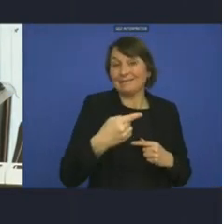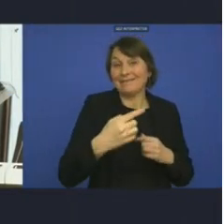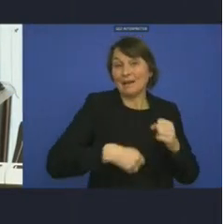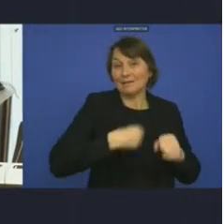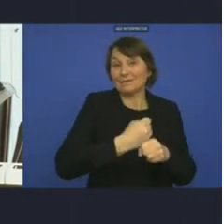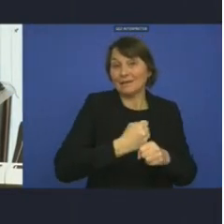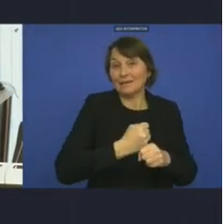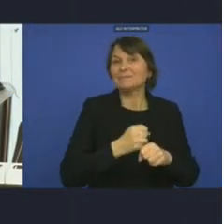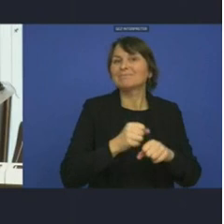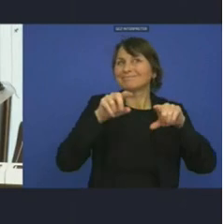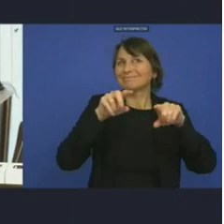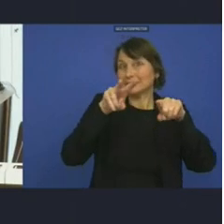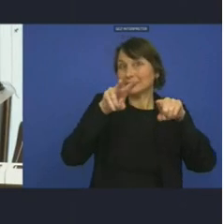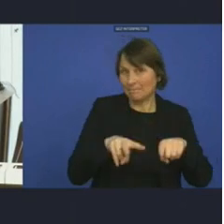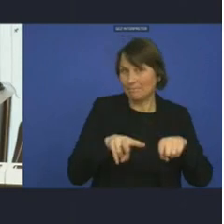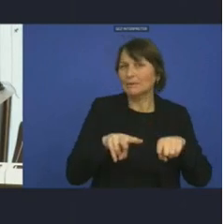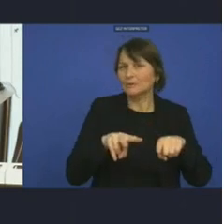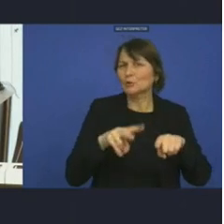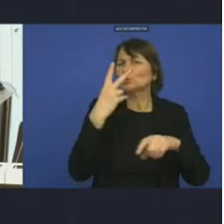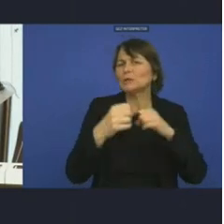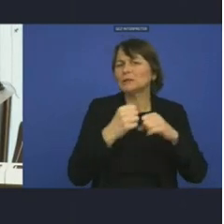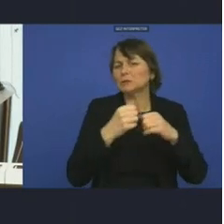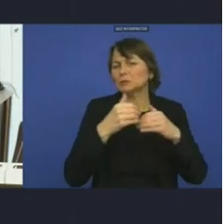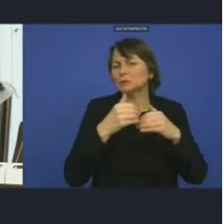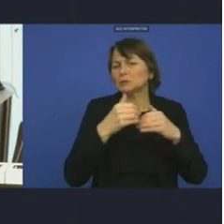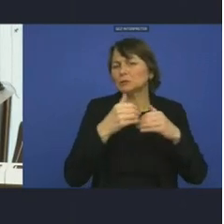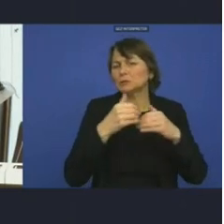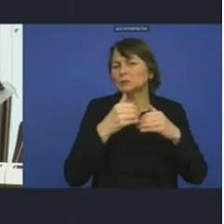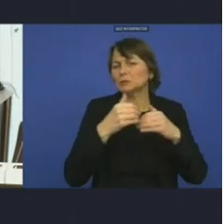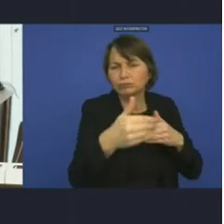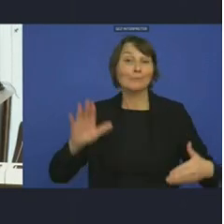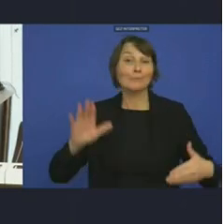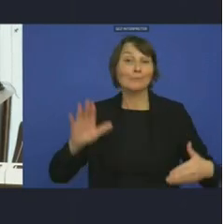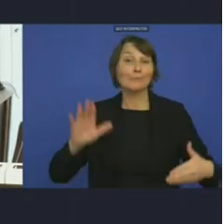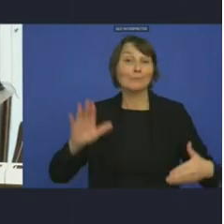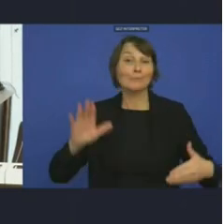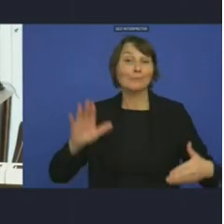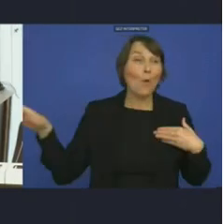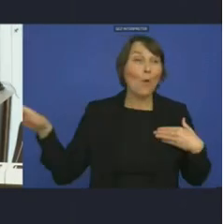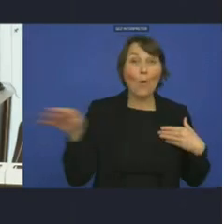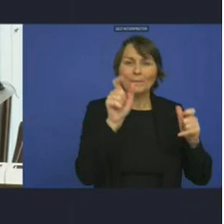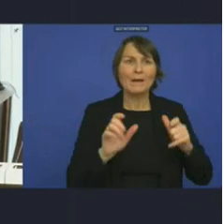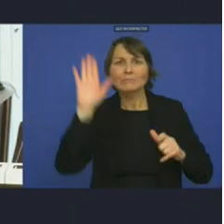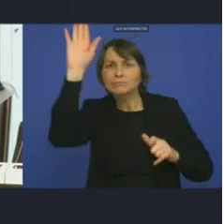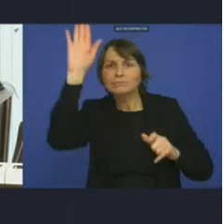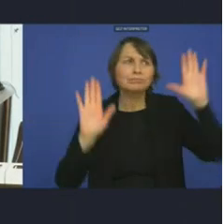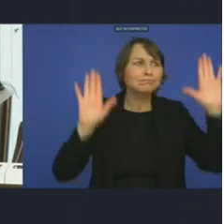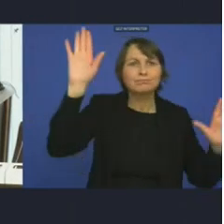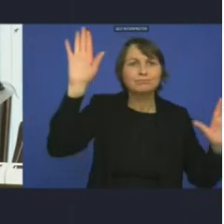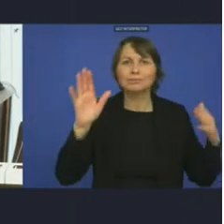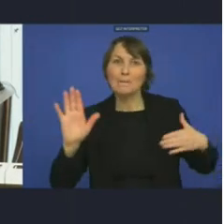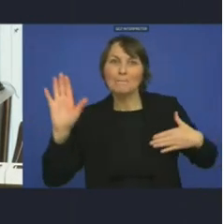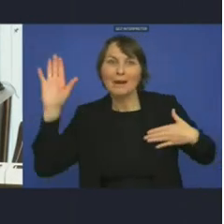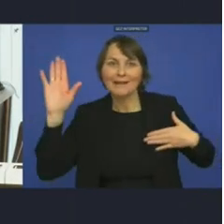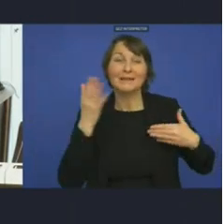to go. And the idea behind a pledge board is to show what you're doing. So the 45 pledges that